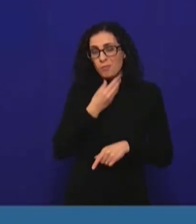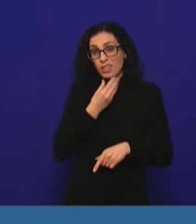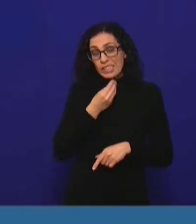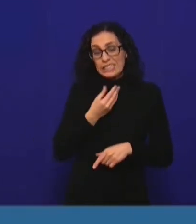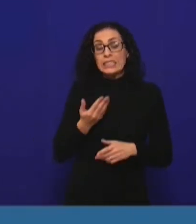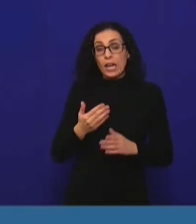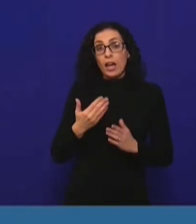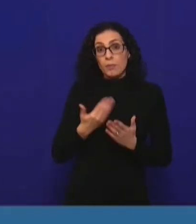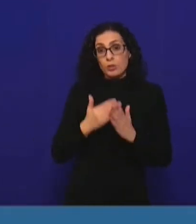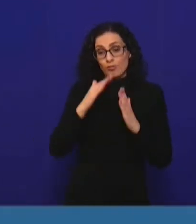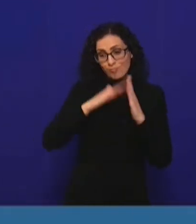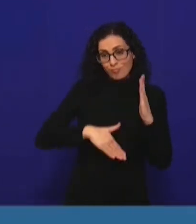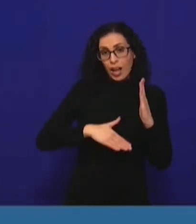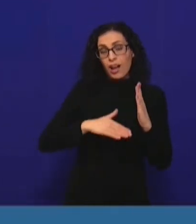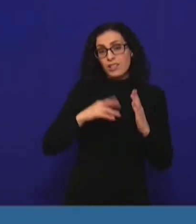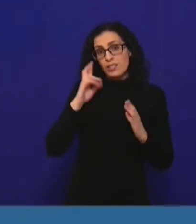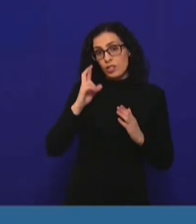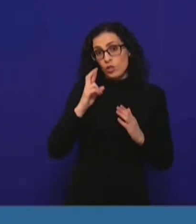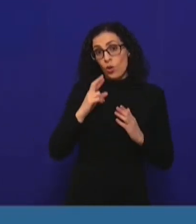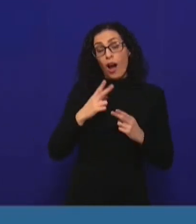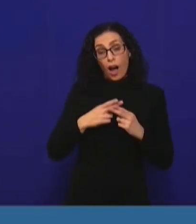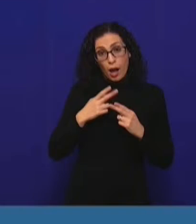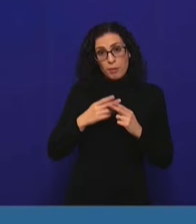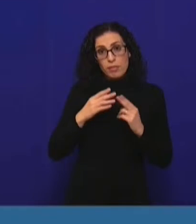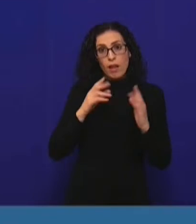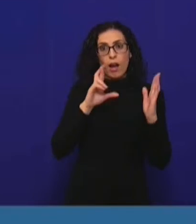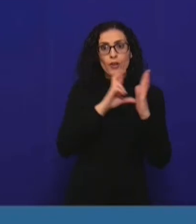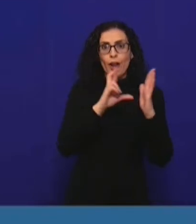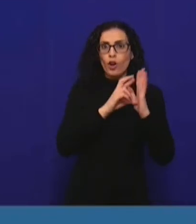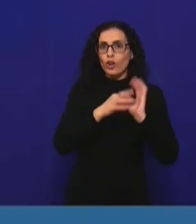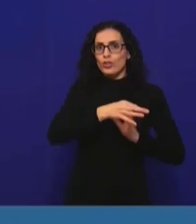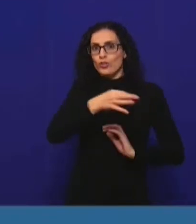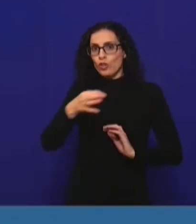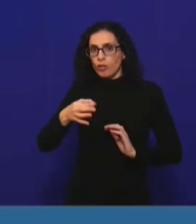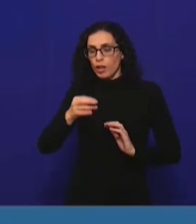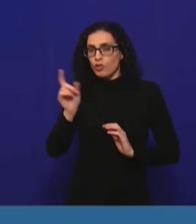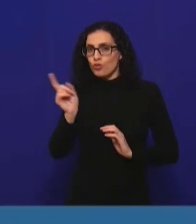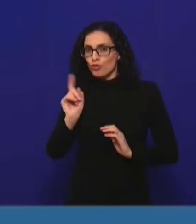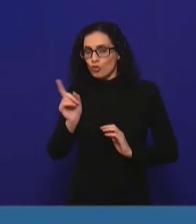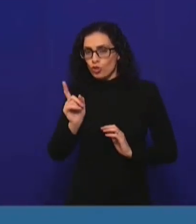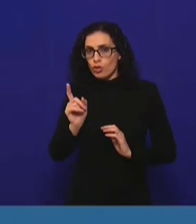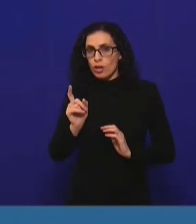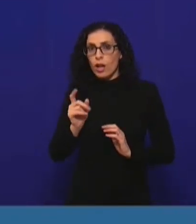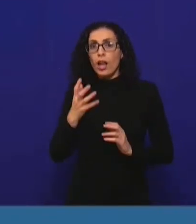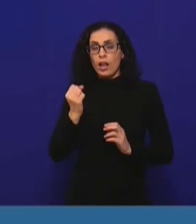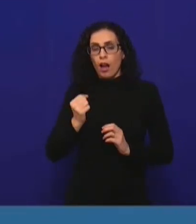Infatti għalhekk tħabbru diversi miżuri diġà fosthom li inti għandek